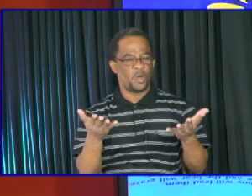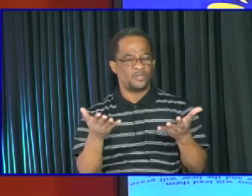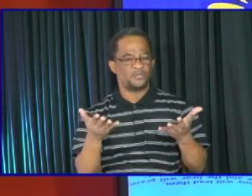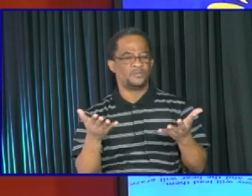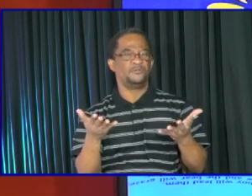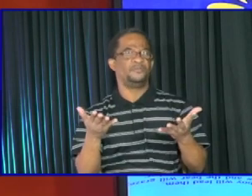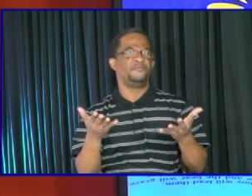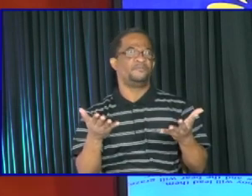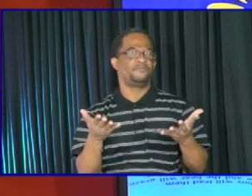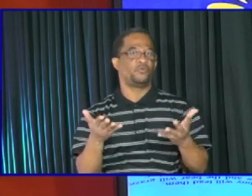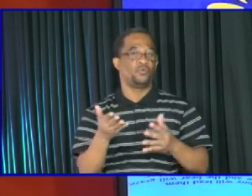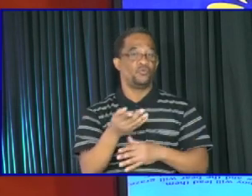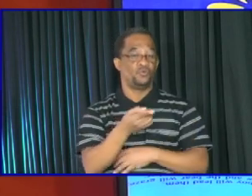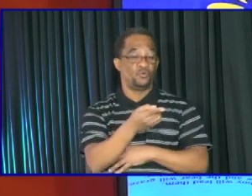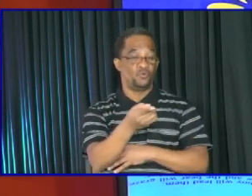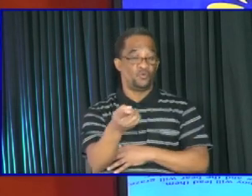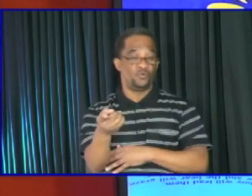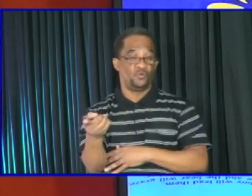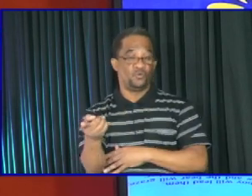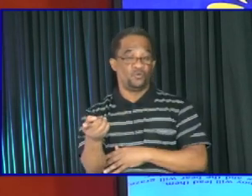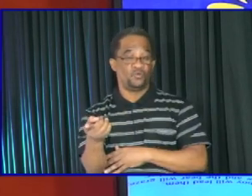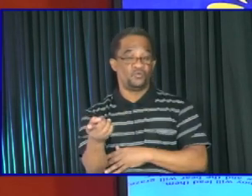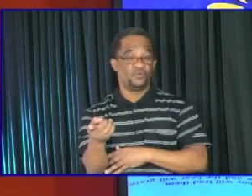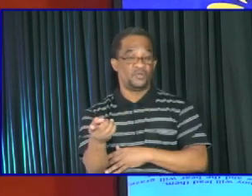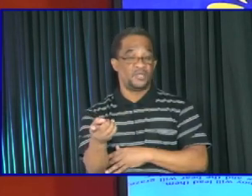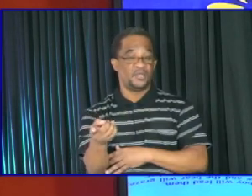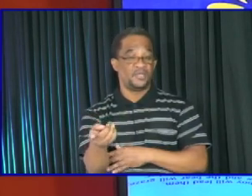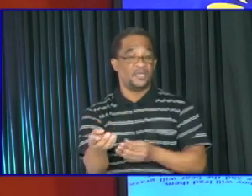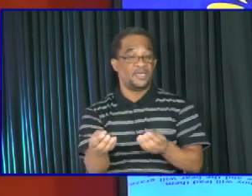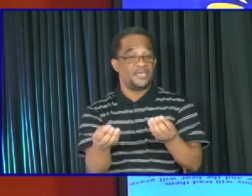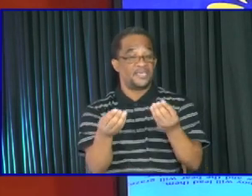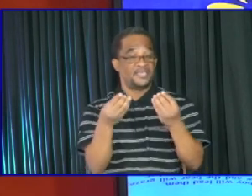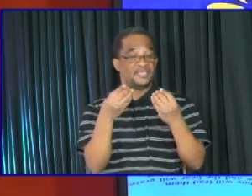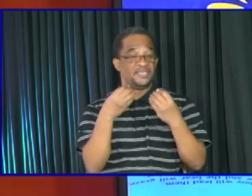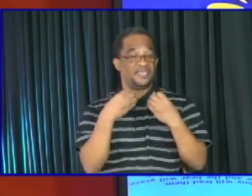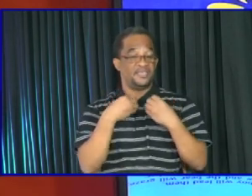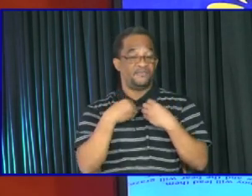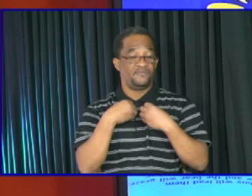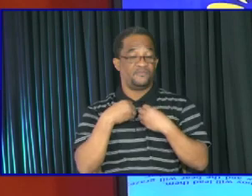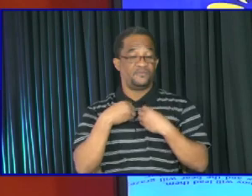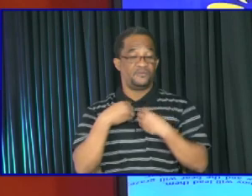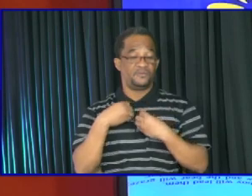hast thou born for me?